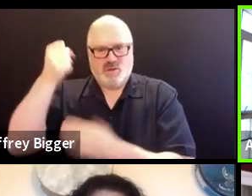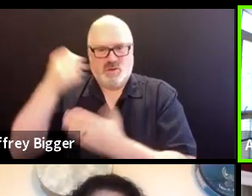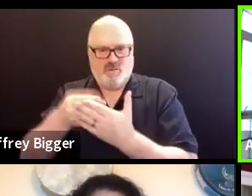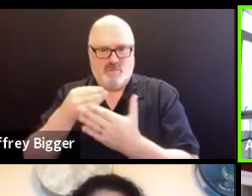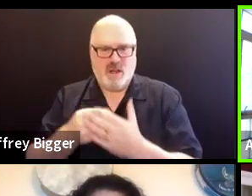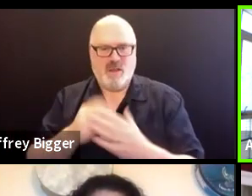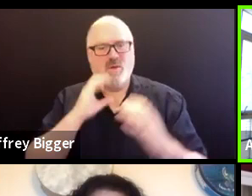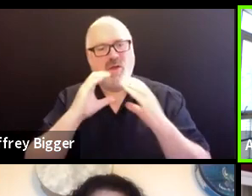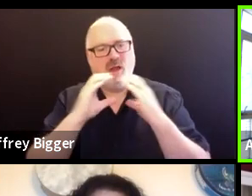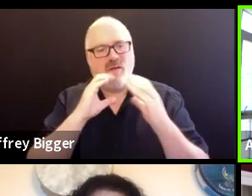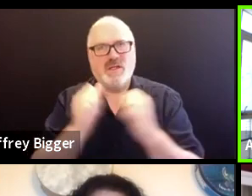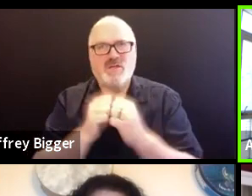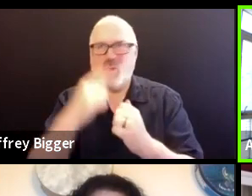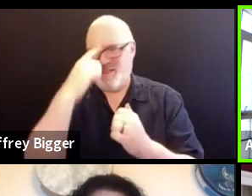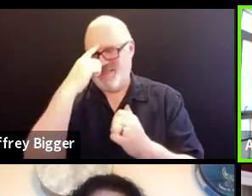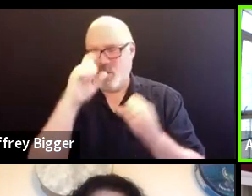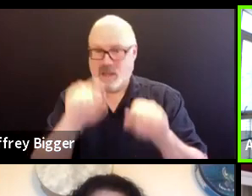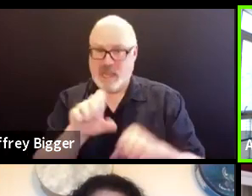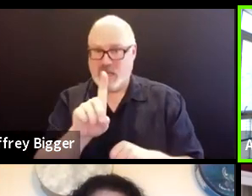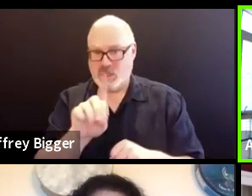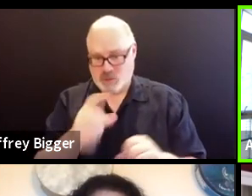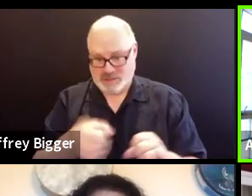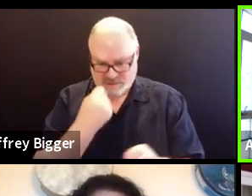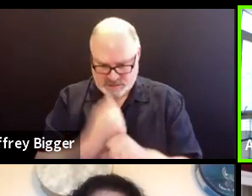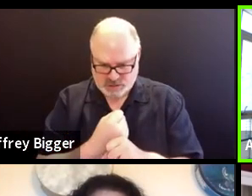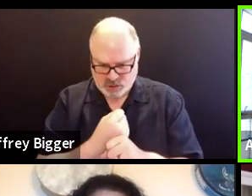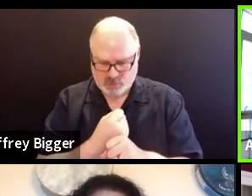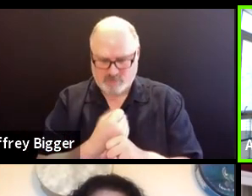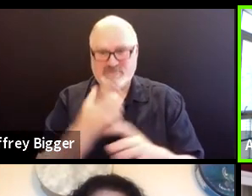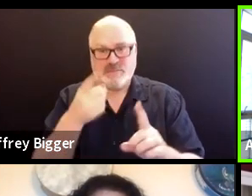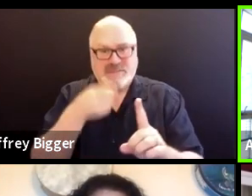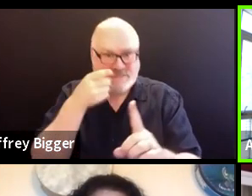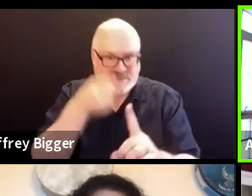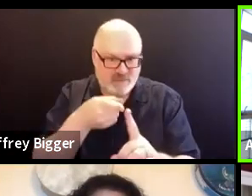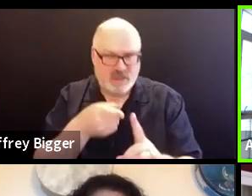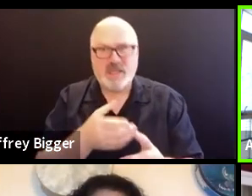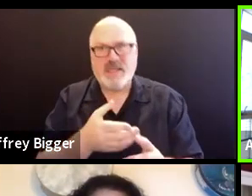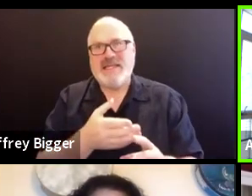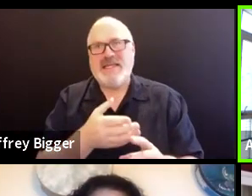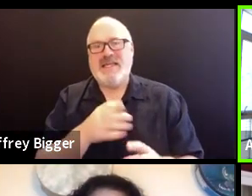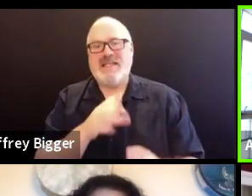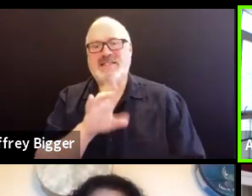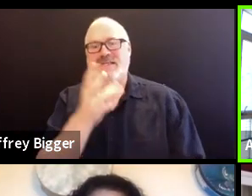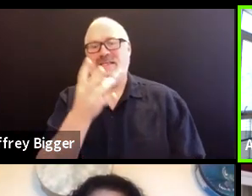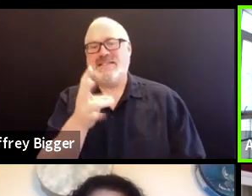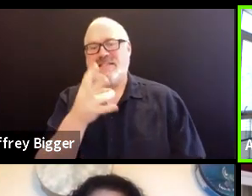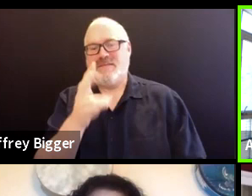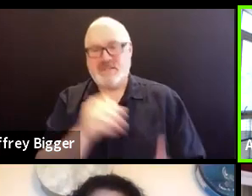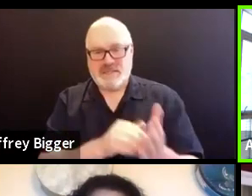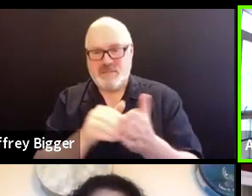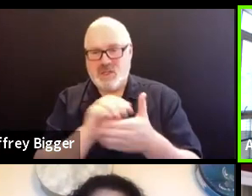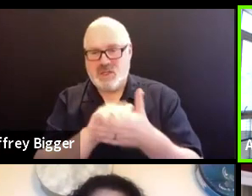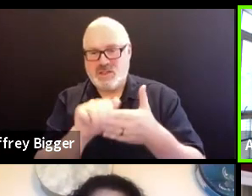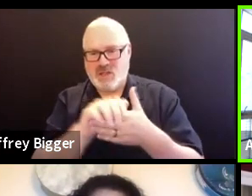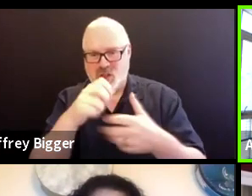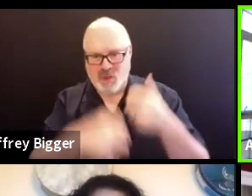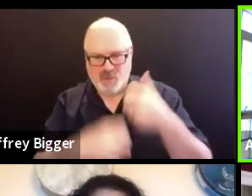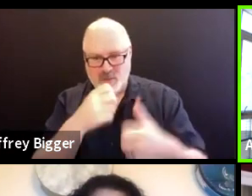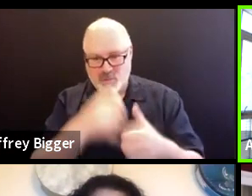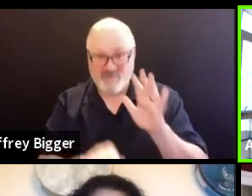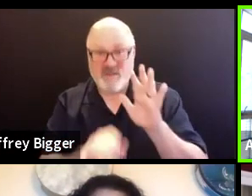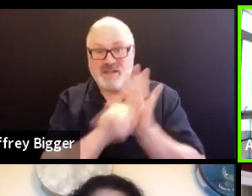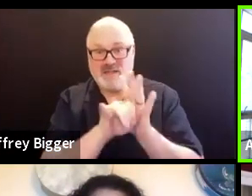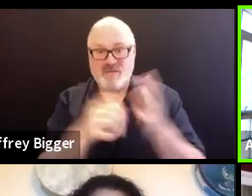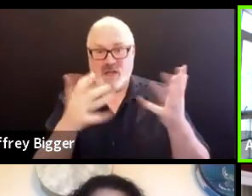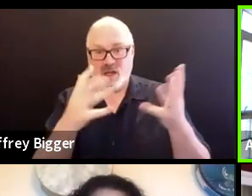conversations about what we think we can do this year, you know, it's really a $17 million problem for us. We've already kind of identified